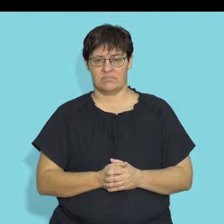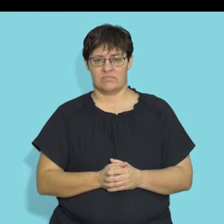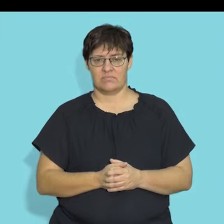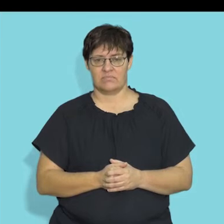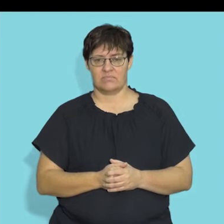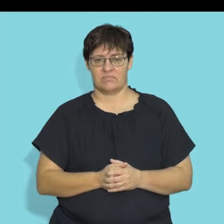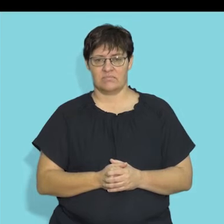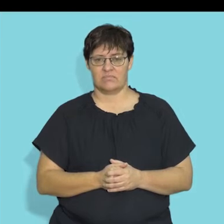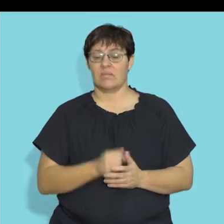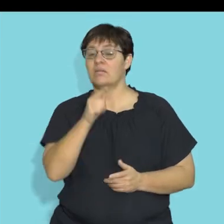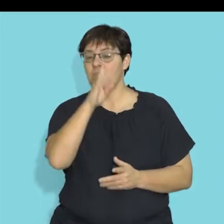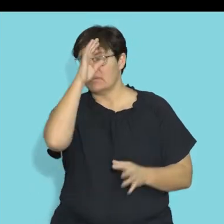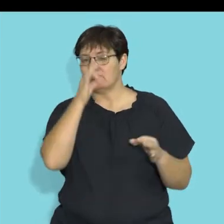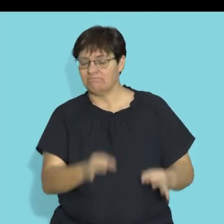one,